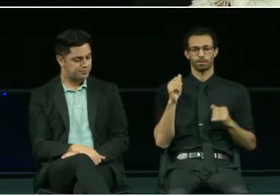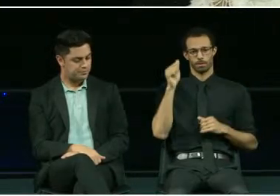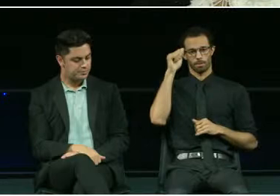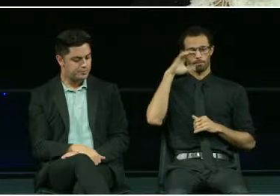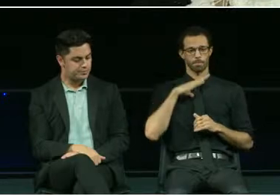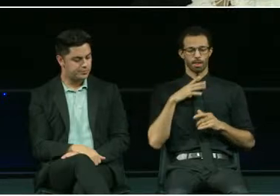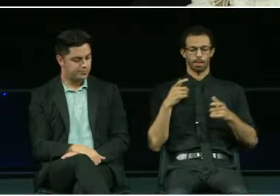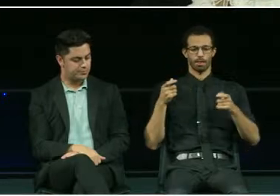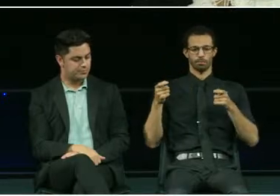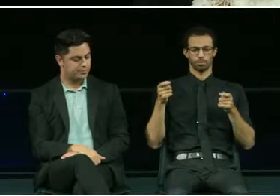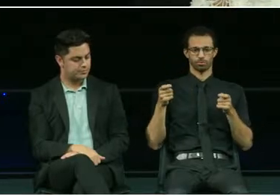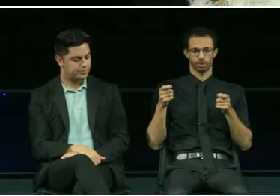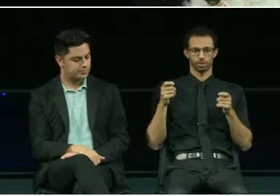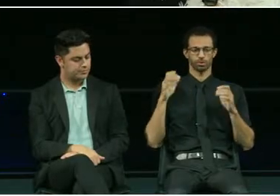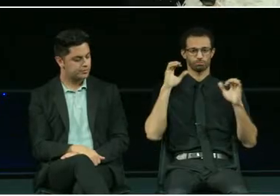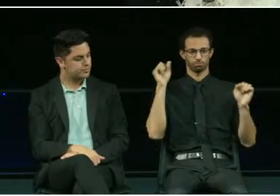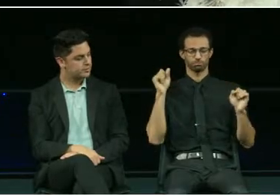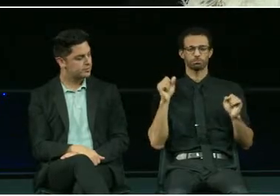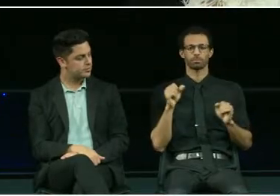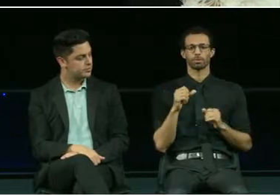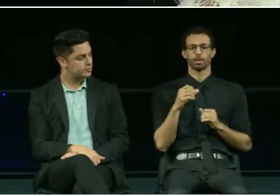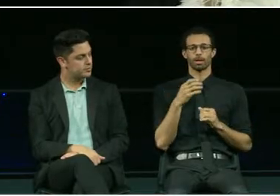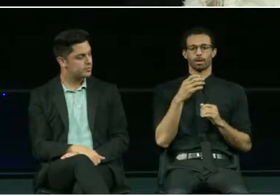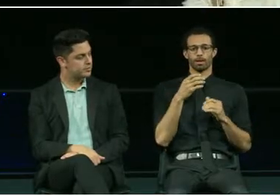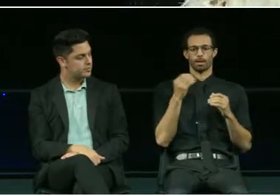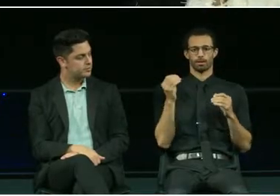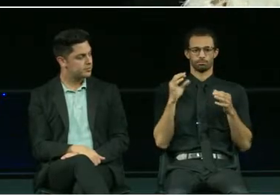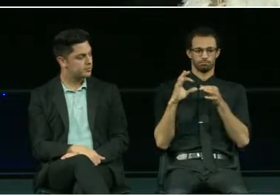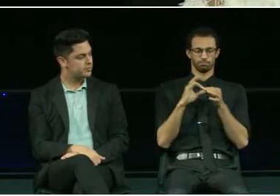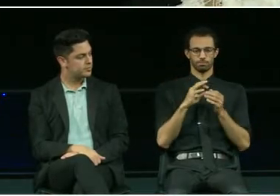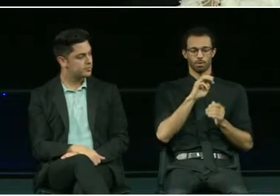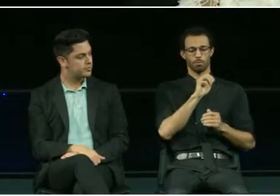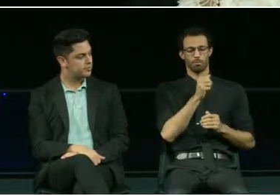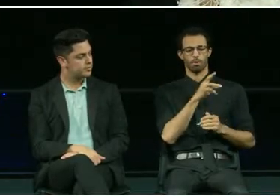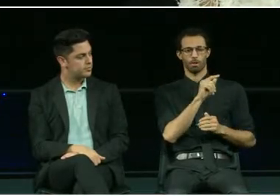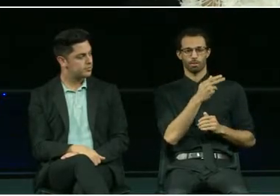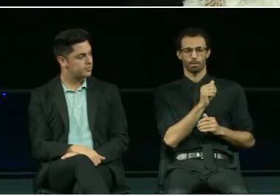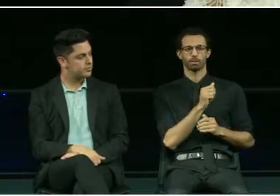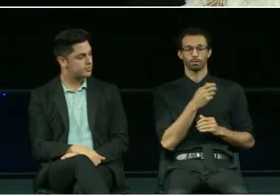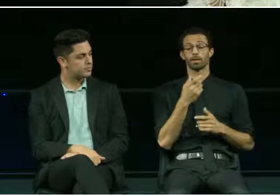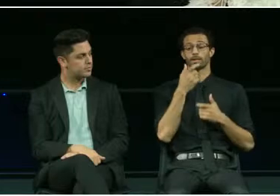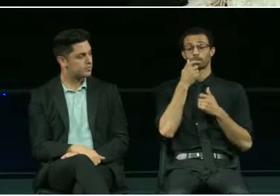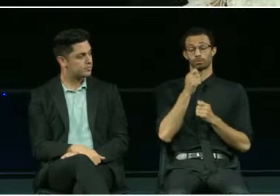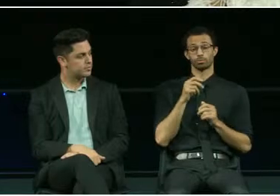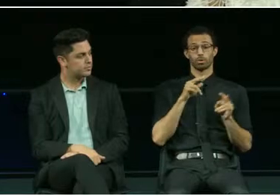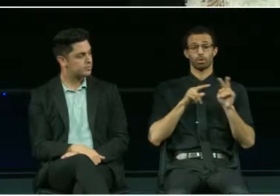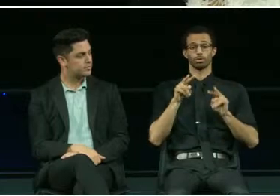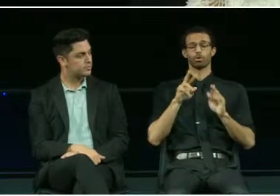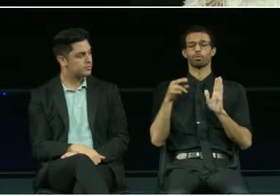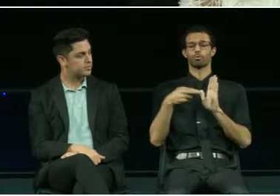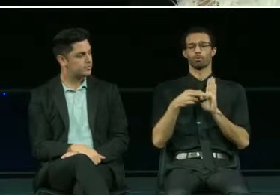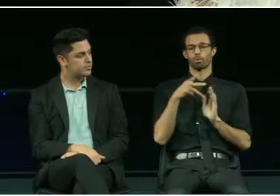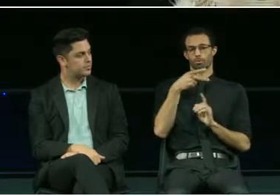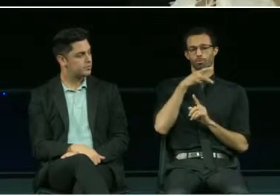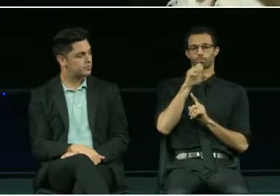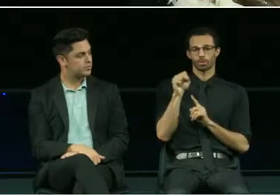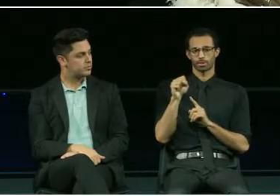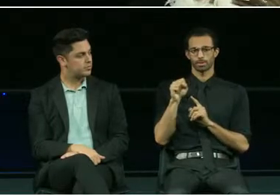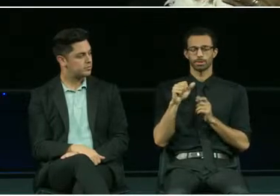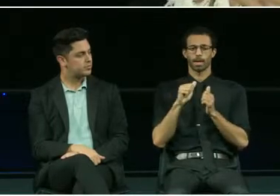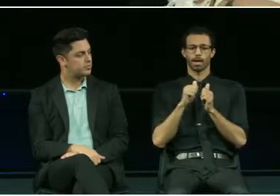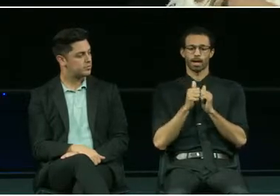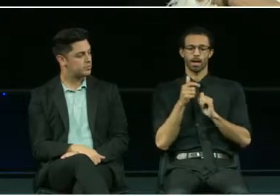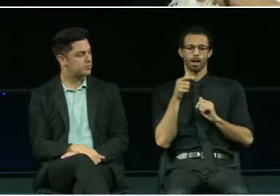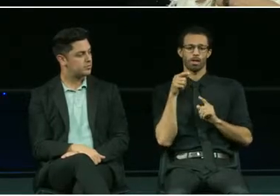administration vis-a-vis Martha. And we were definitely interested in looking at the role of the press and how they shaped the